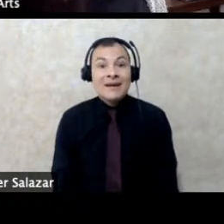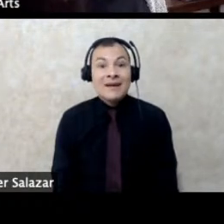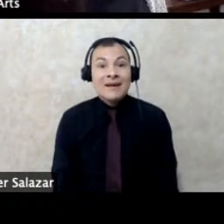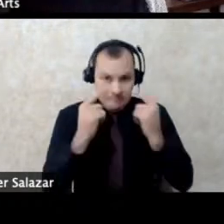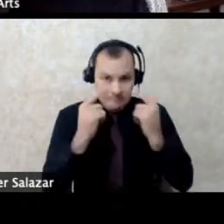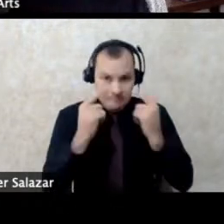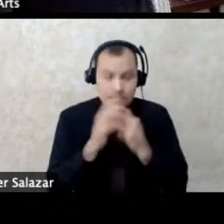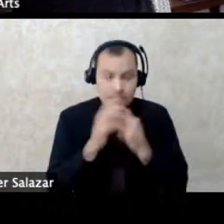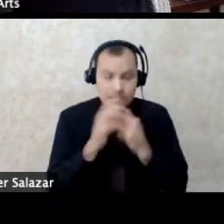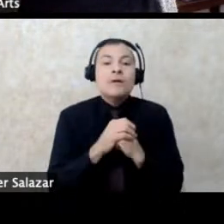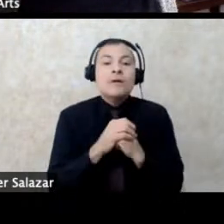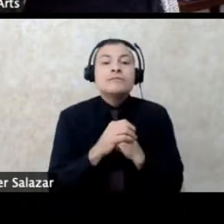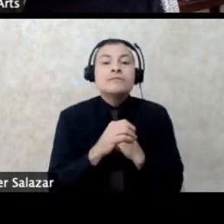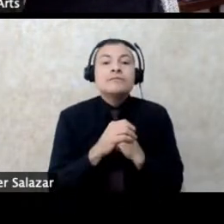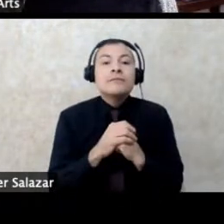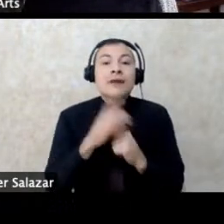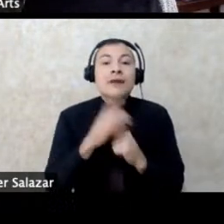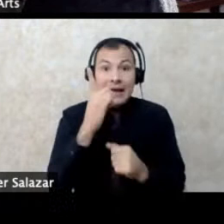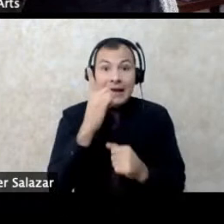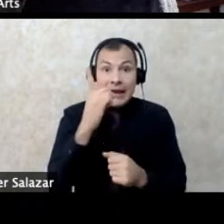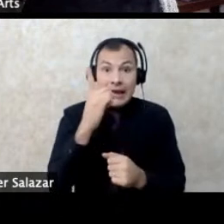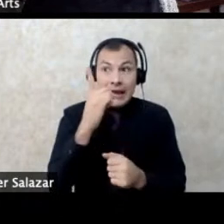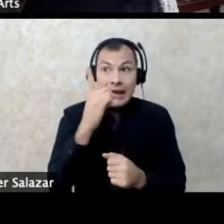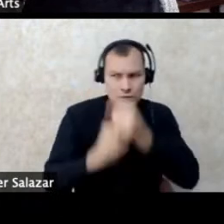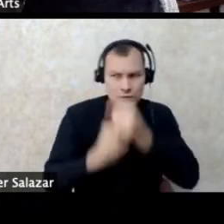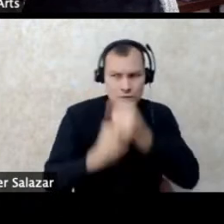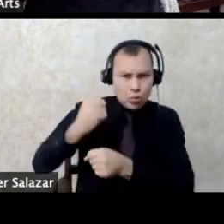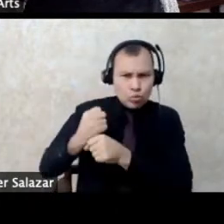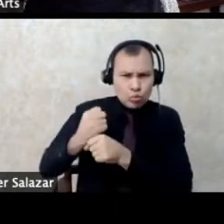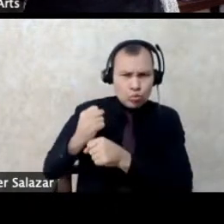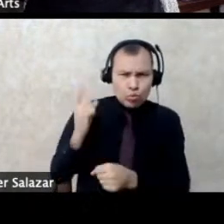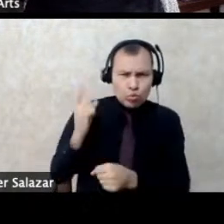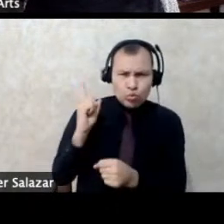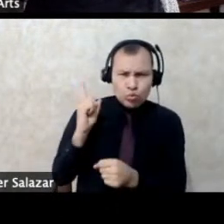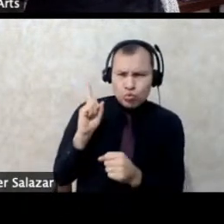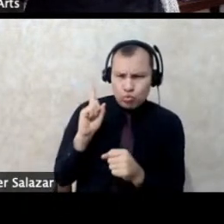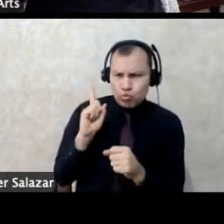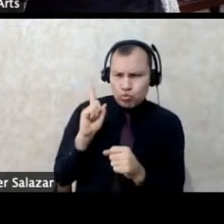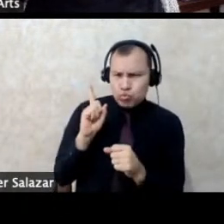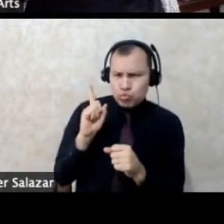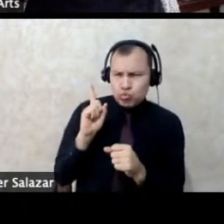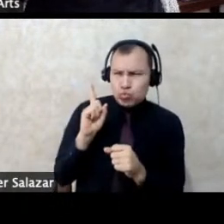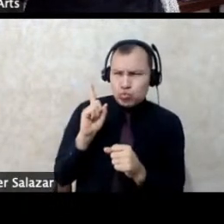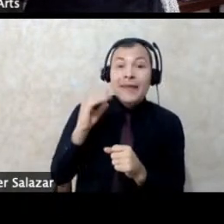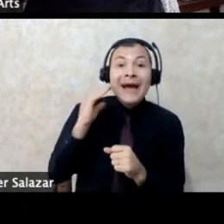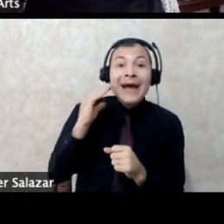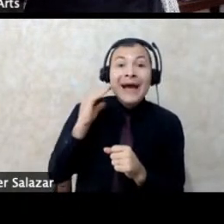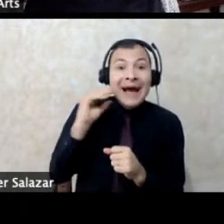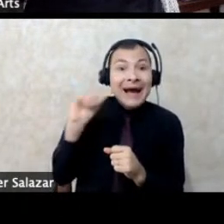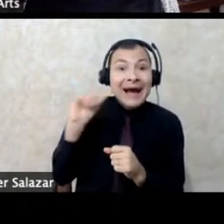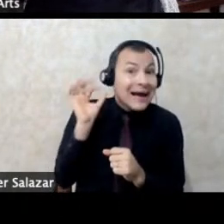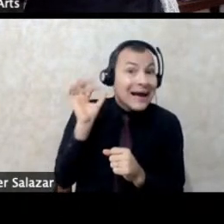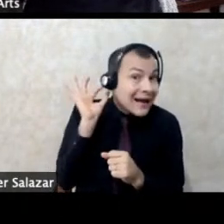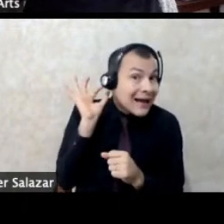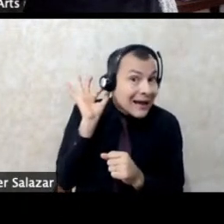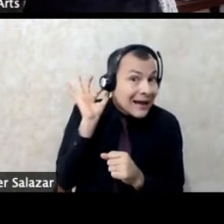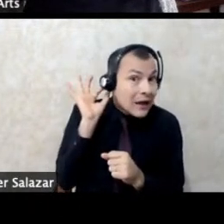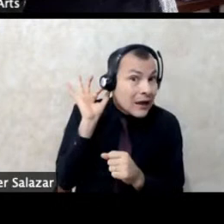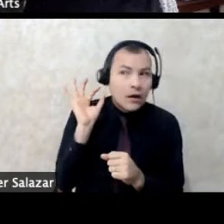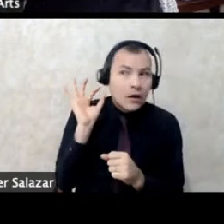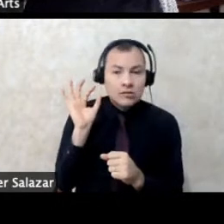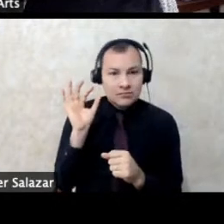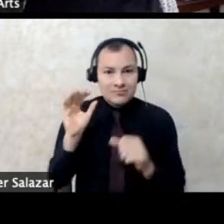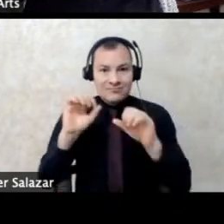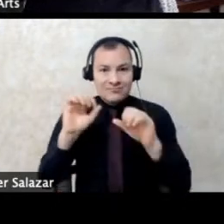año pasado precisamente, y es una niña que estaba siendo víctima de bullying en su salón, y es un salón que nosotros a través